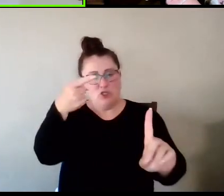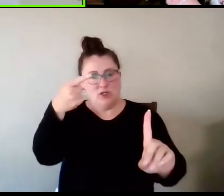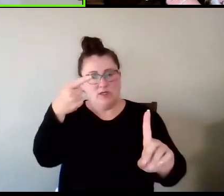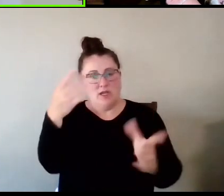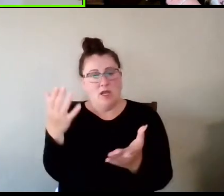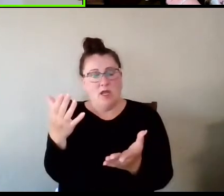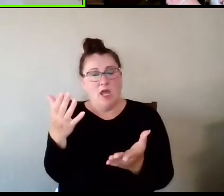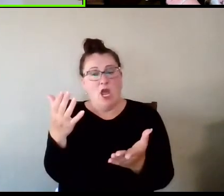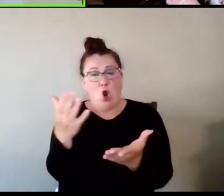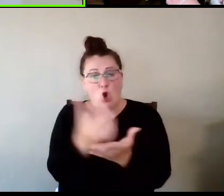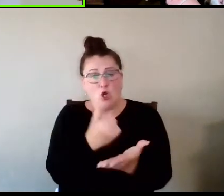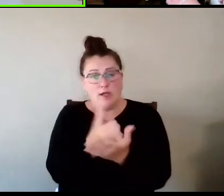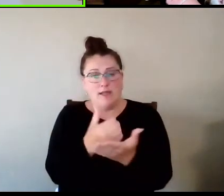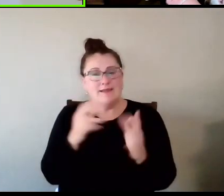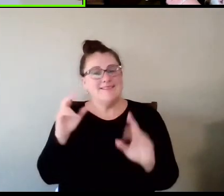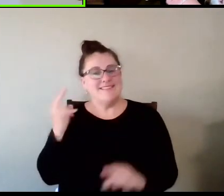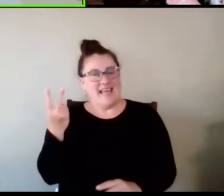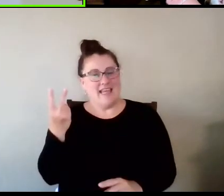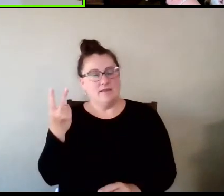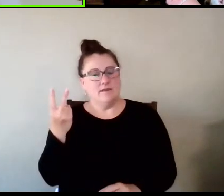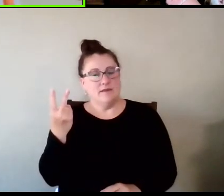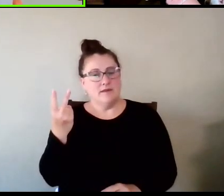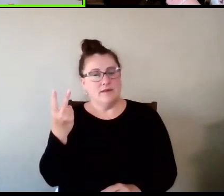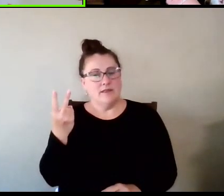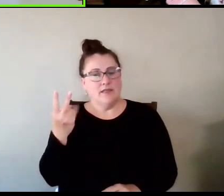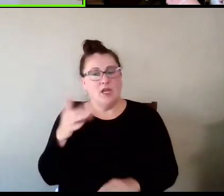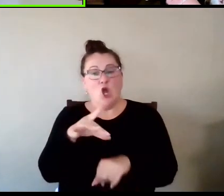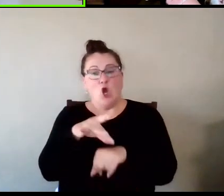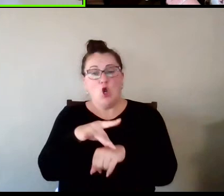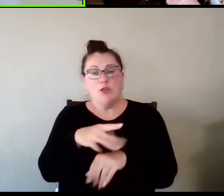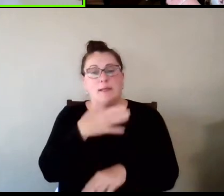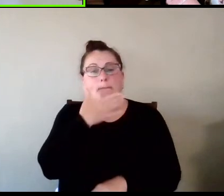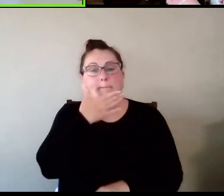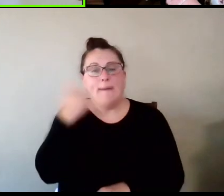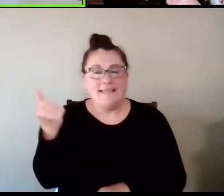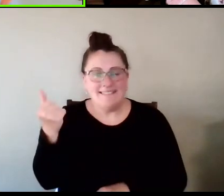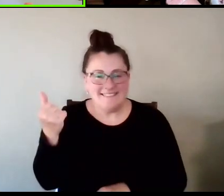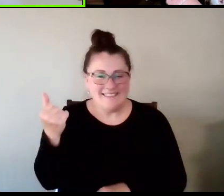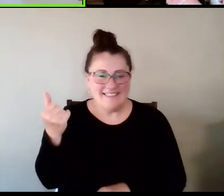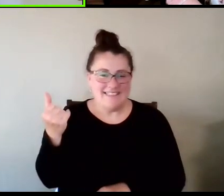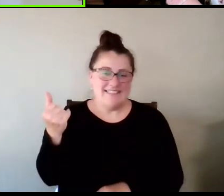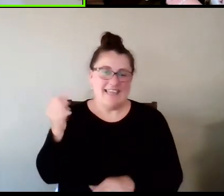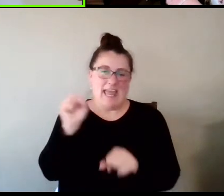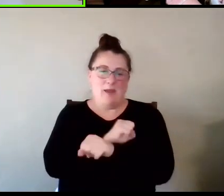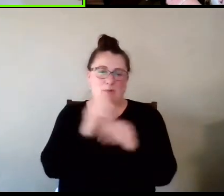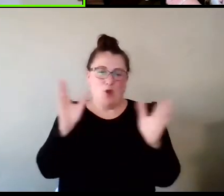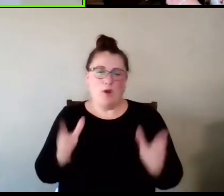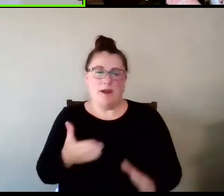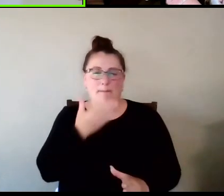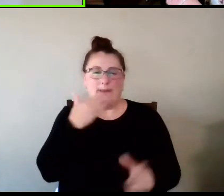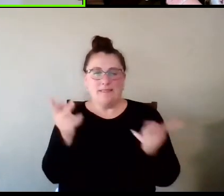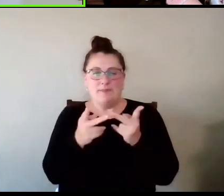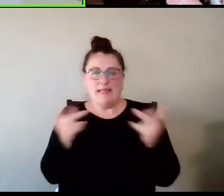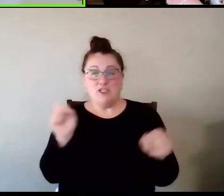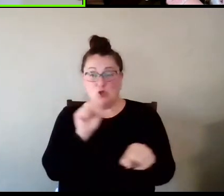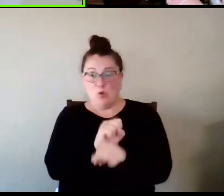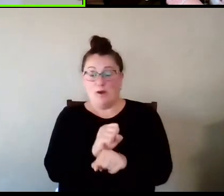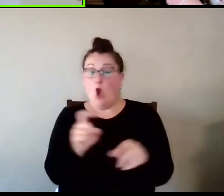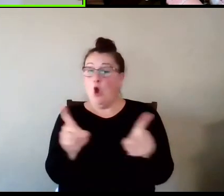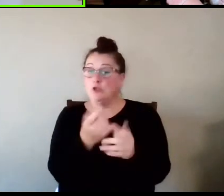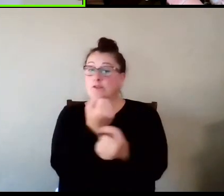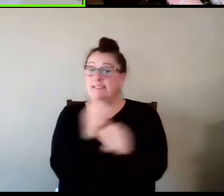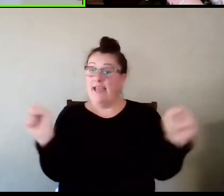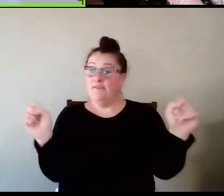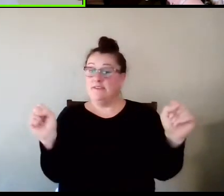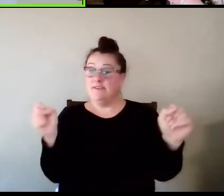a second mission, which is to become Earth's best employer and best place to work and safest place to work